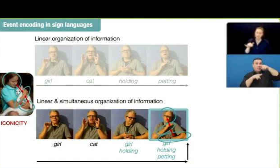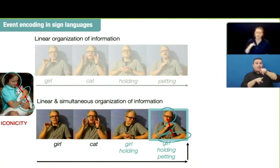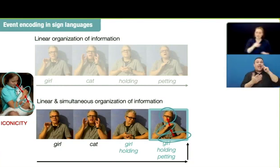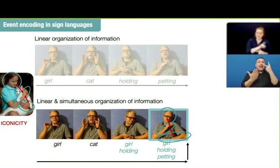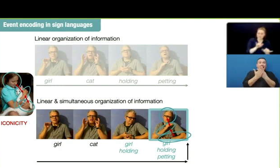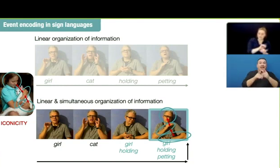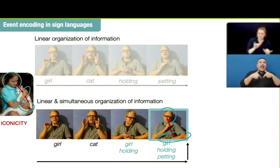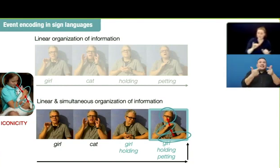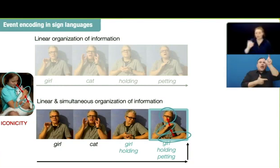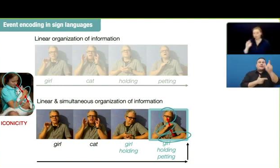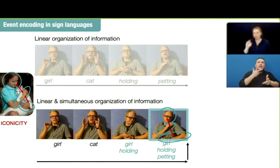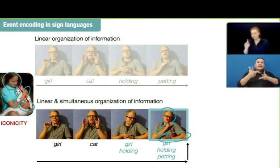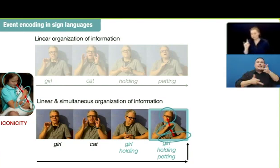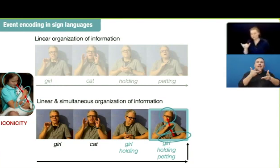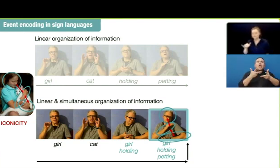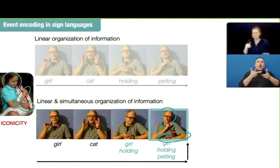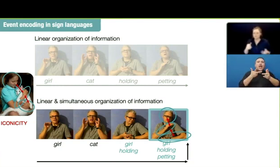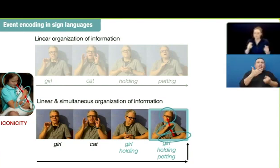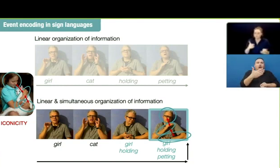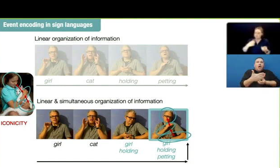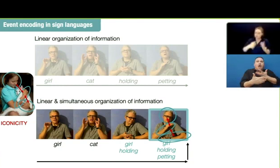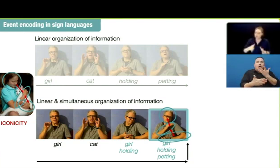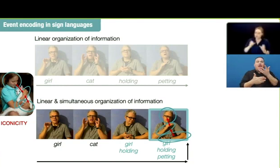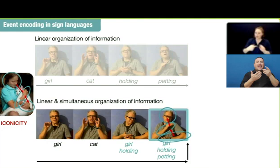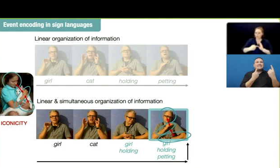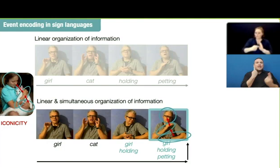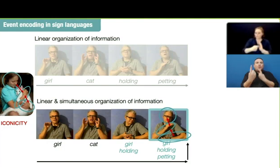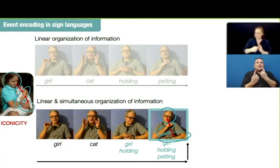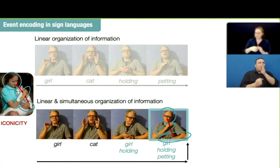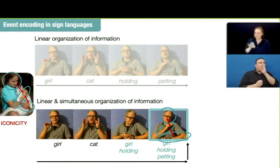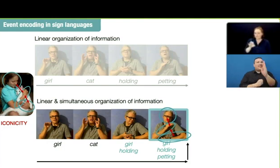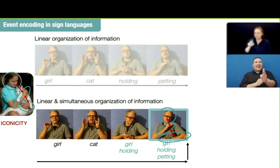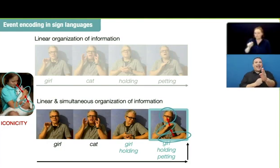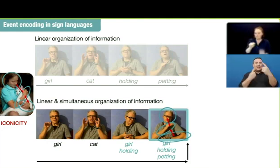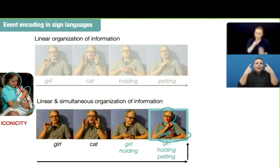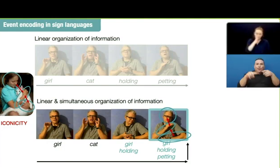iconicity, allows signers to represent events more directly.